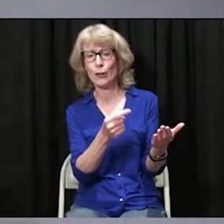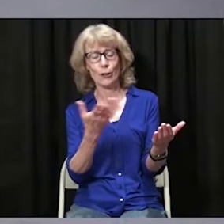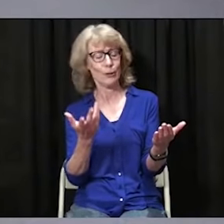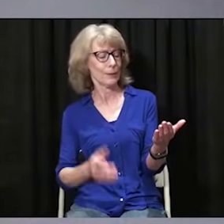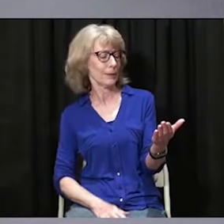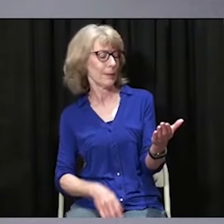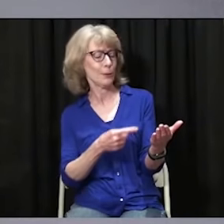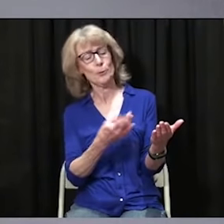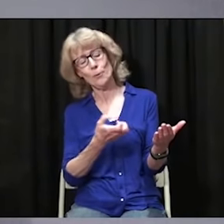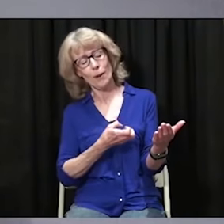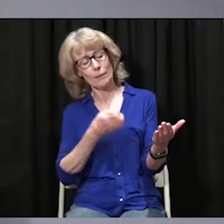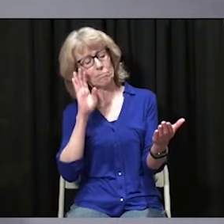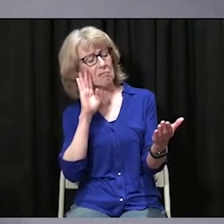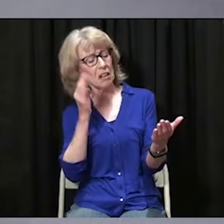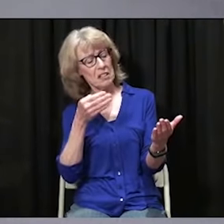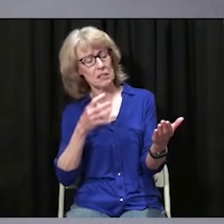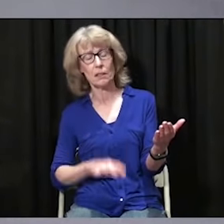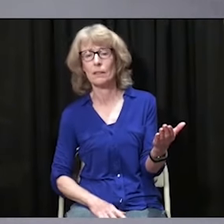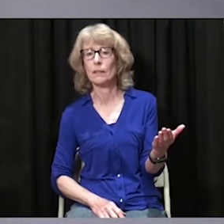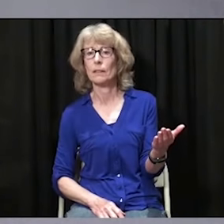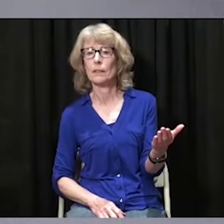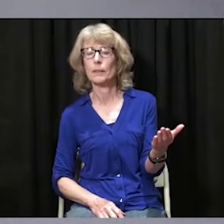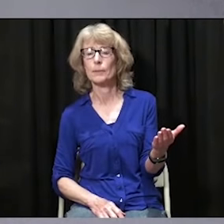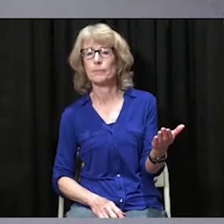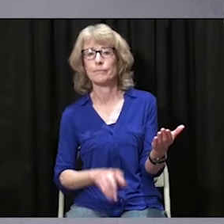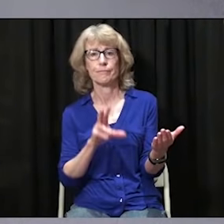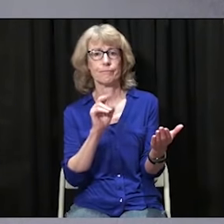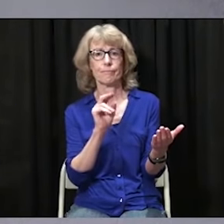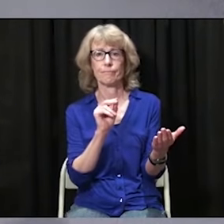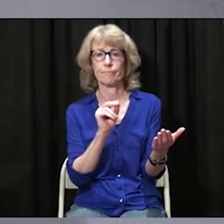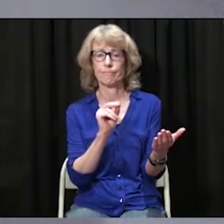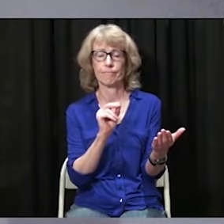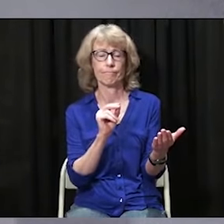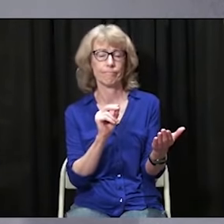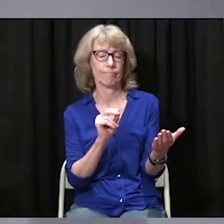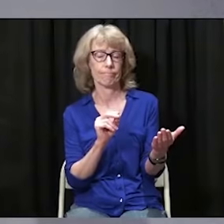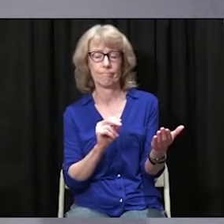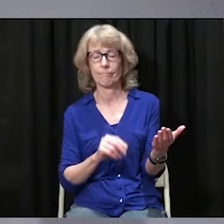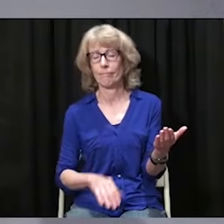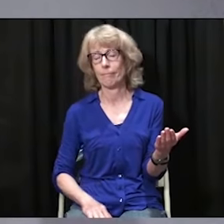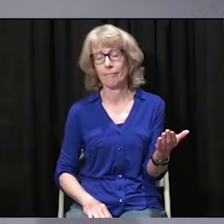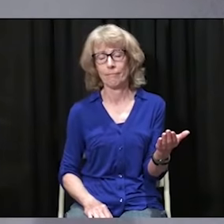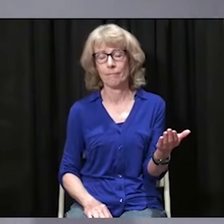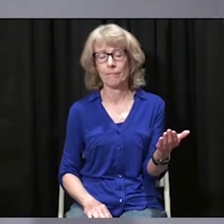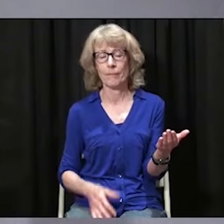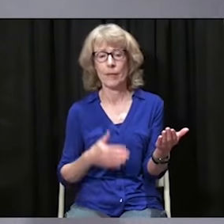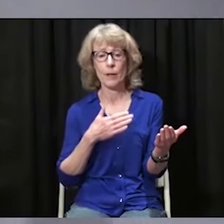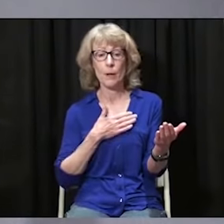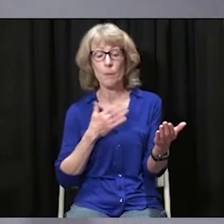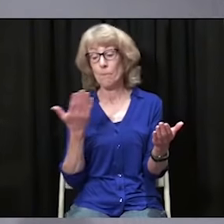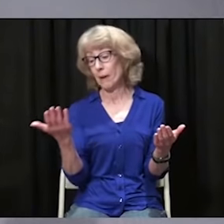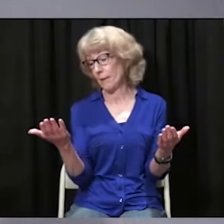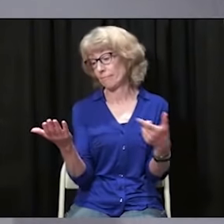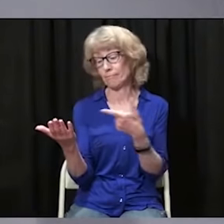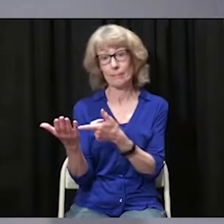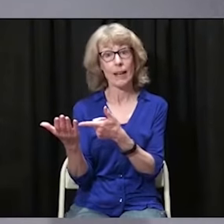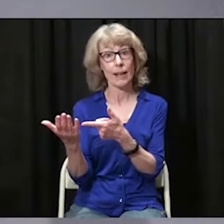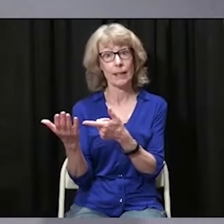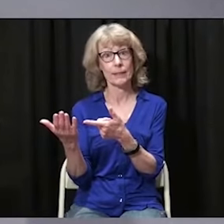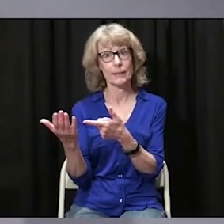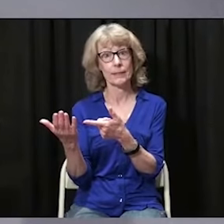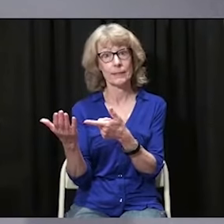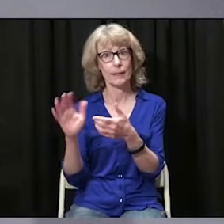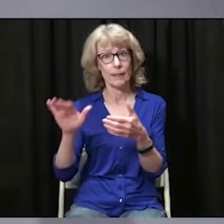to get attention. Serves you right getting cut like that. Of course my right hand doesn't do that. My right hand